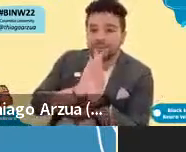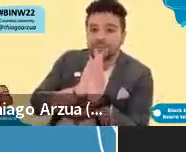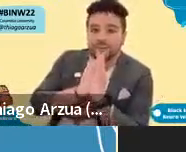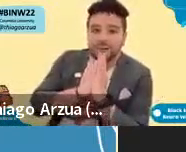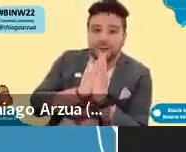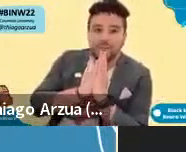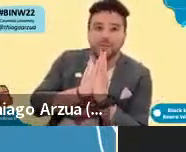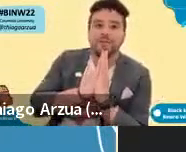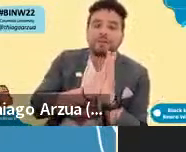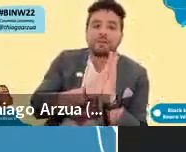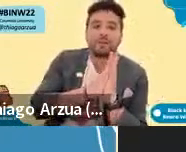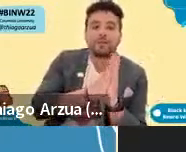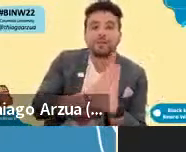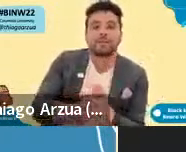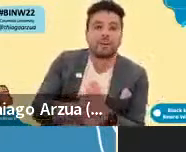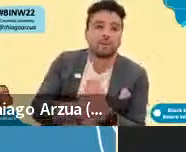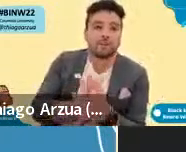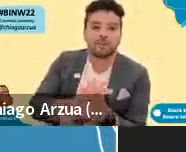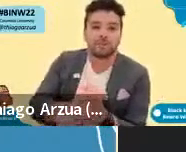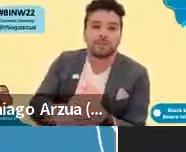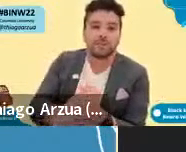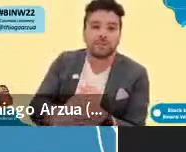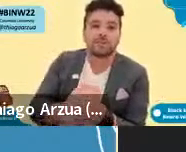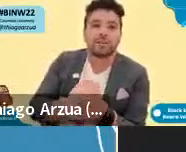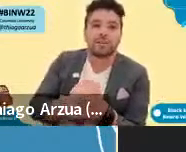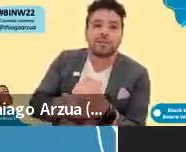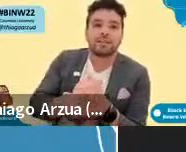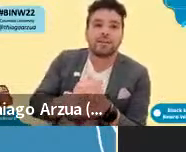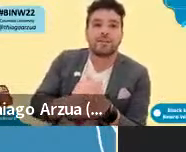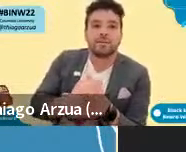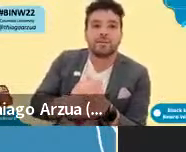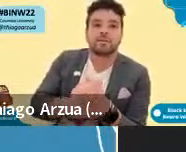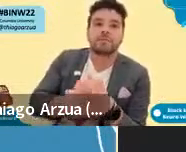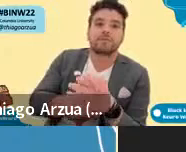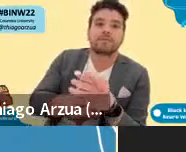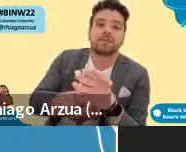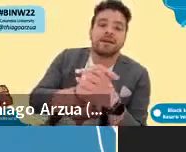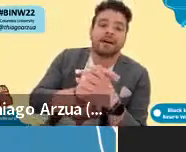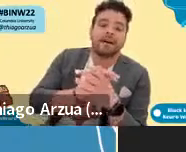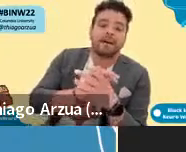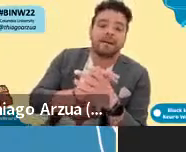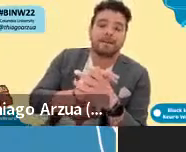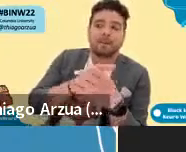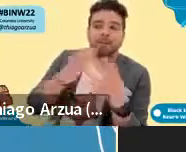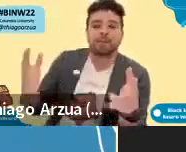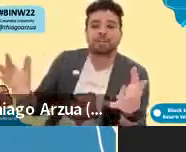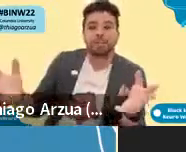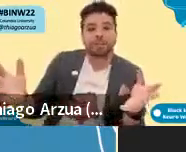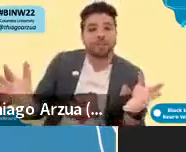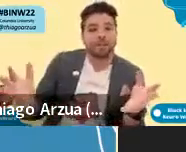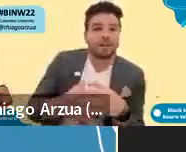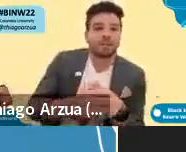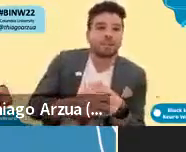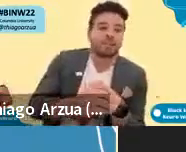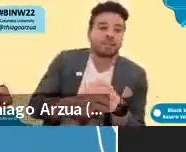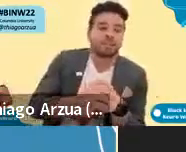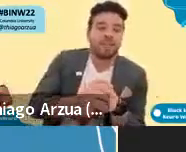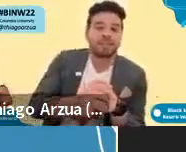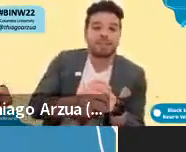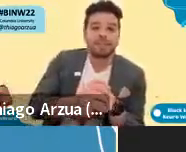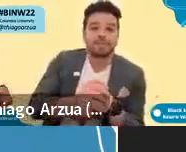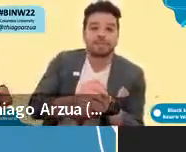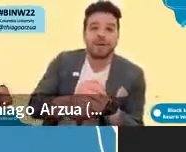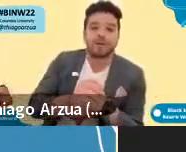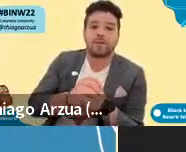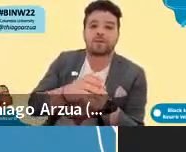to hear all about the paper itself, but also discuss some of the most research-based technologies and some of the